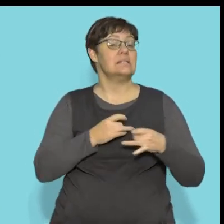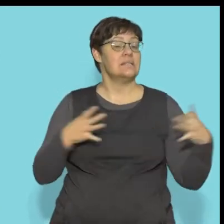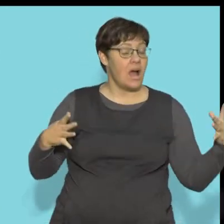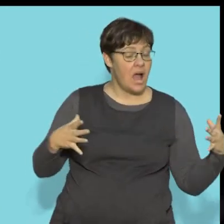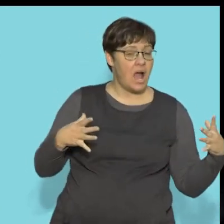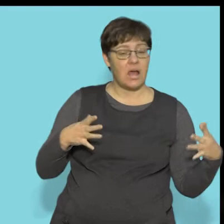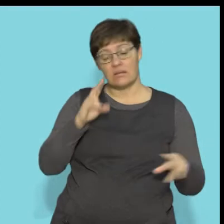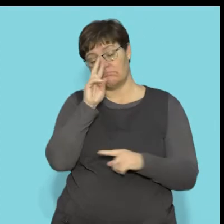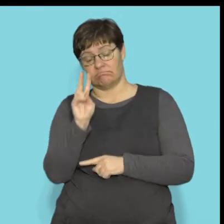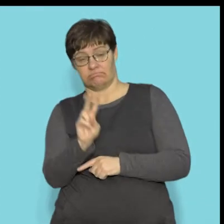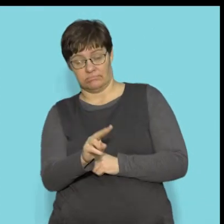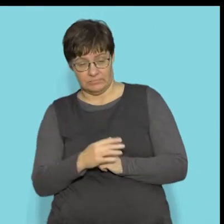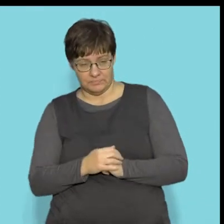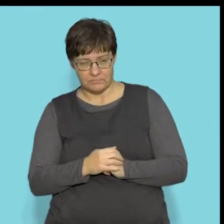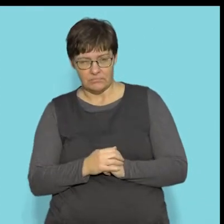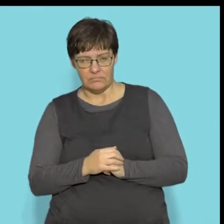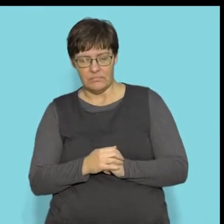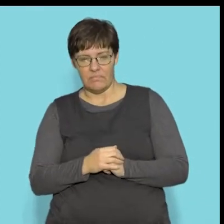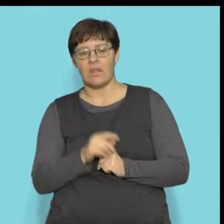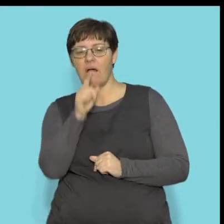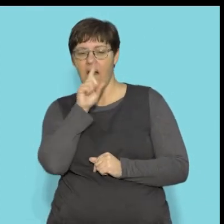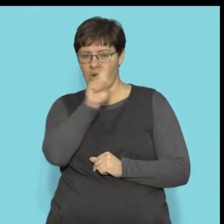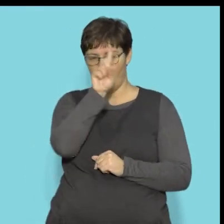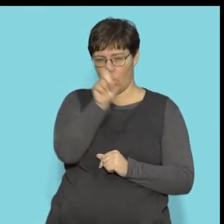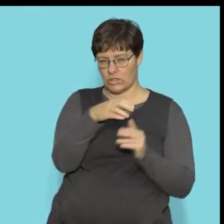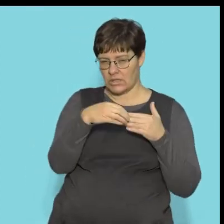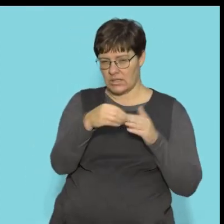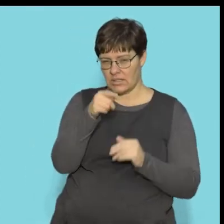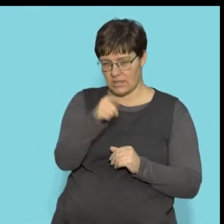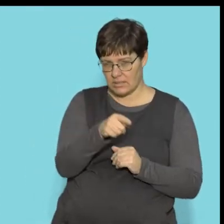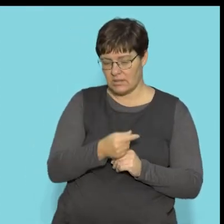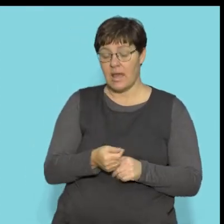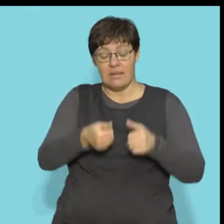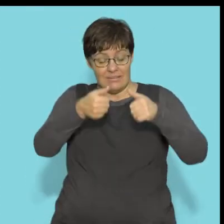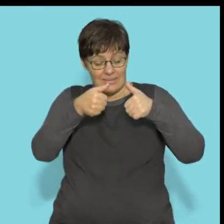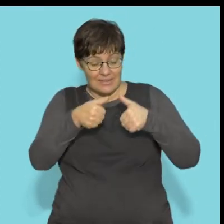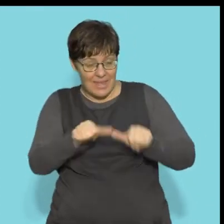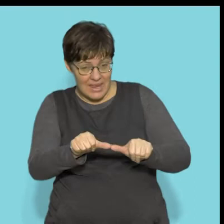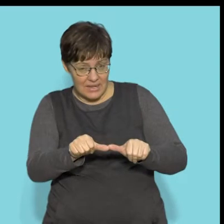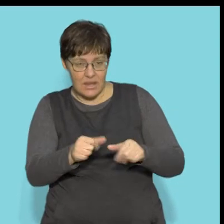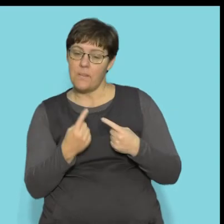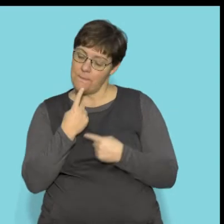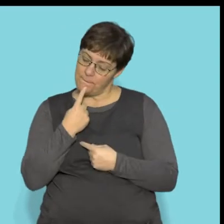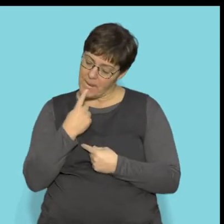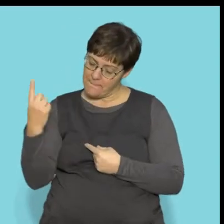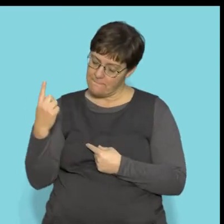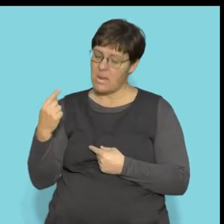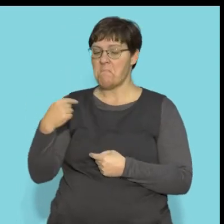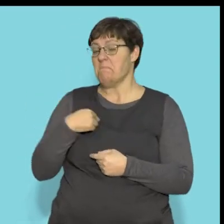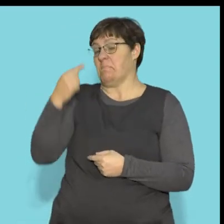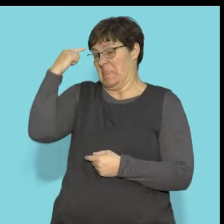an observation where you lead on to a question, then you state